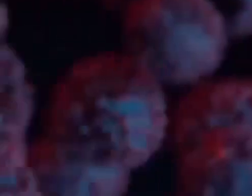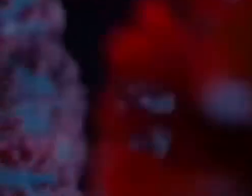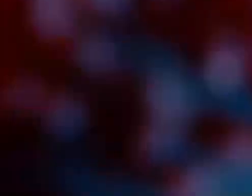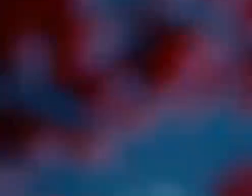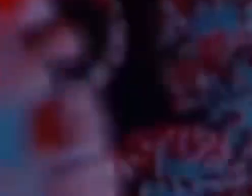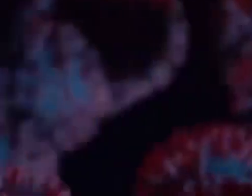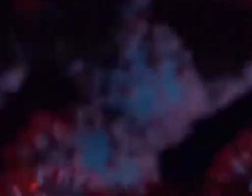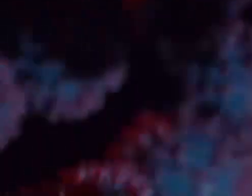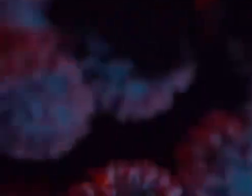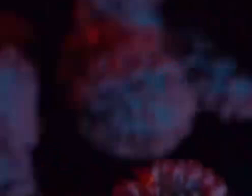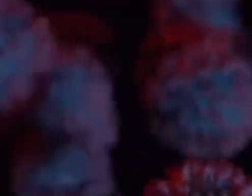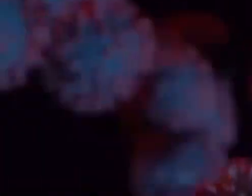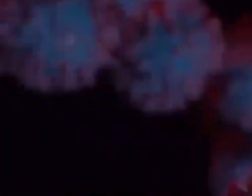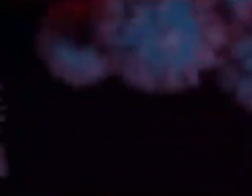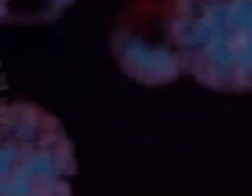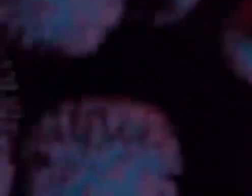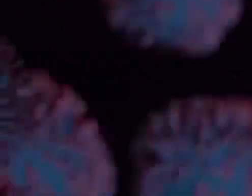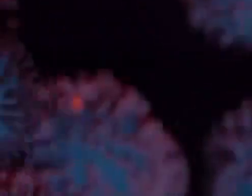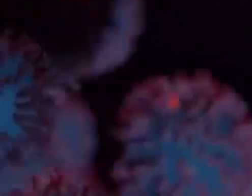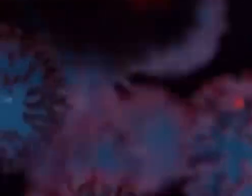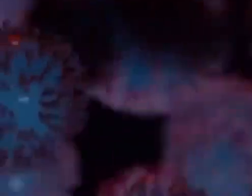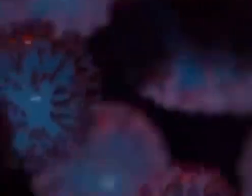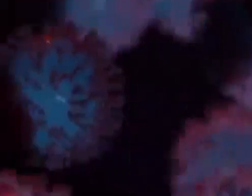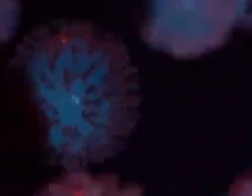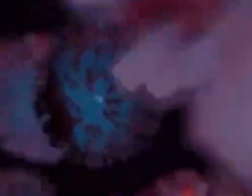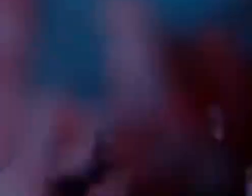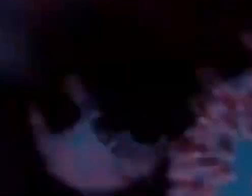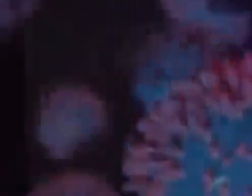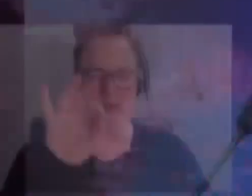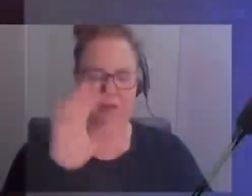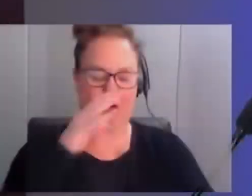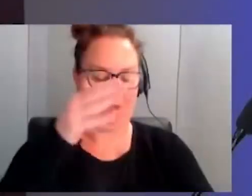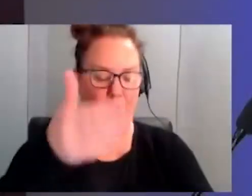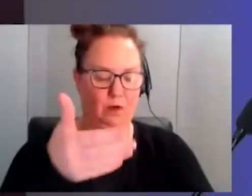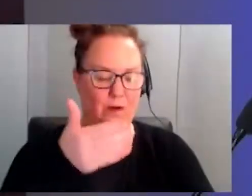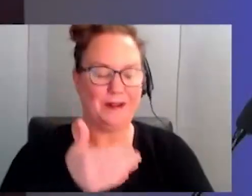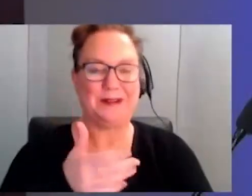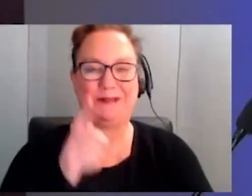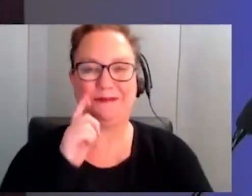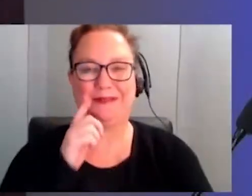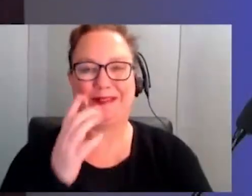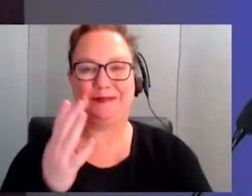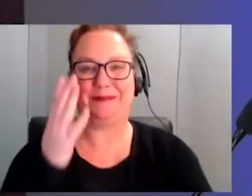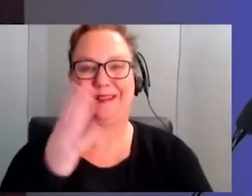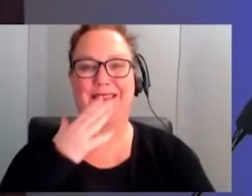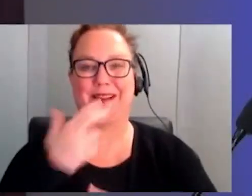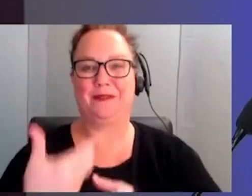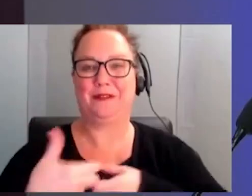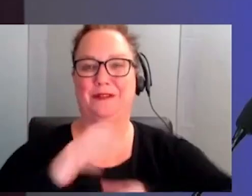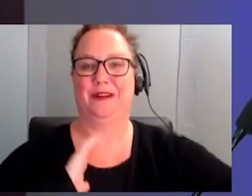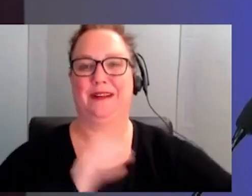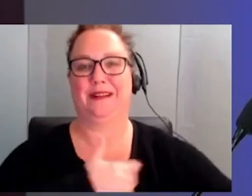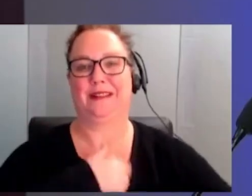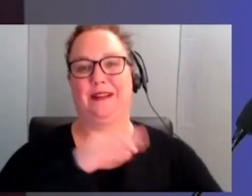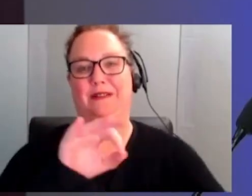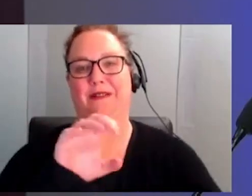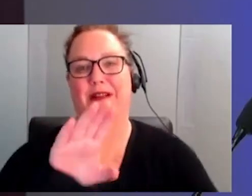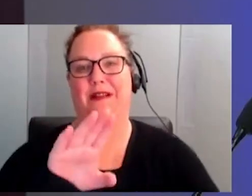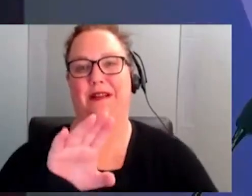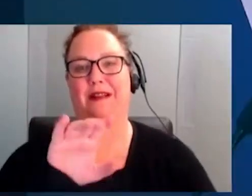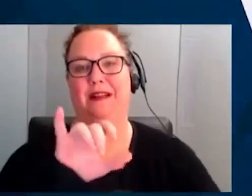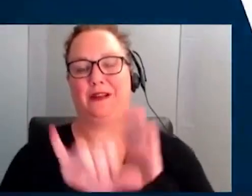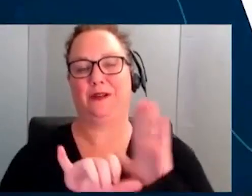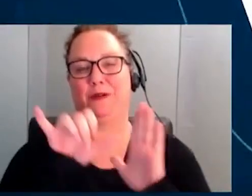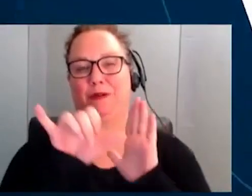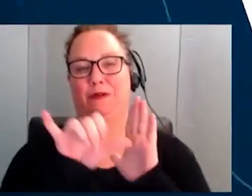Good morning to you. It is Thursday, December 9th. Welcome to the Morning Medical Update. Thank you for joining us here on Facebook and also on our YouTube channel. Coming